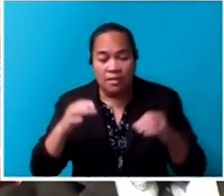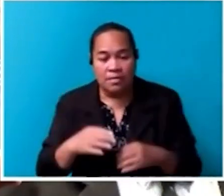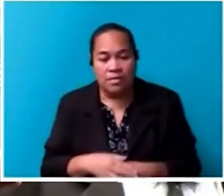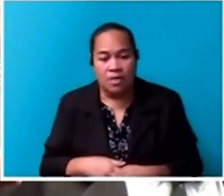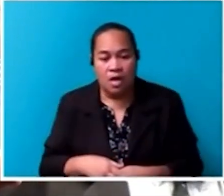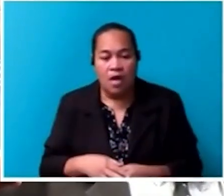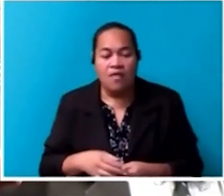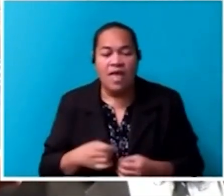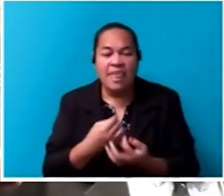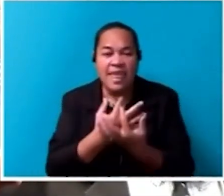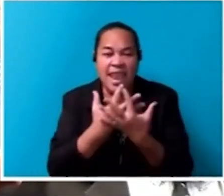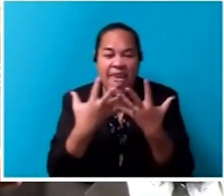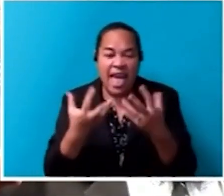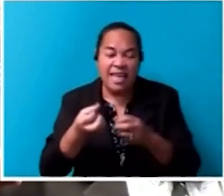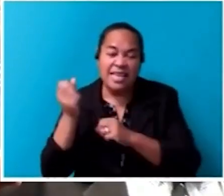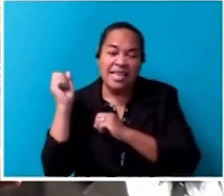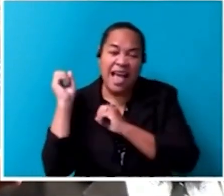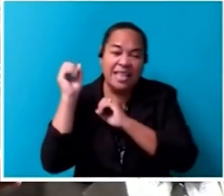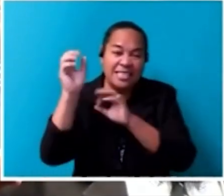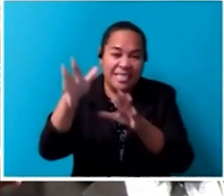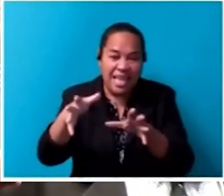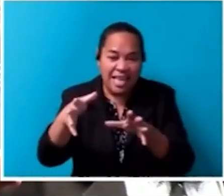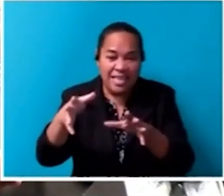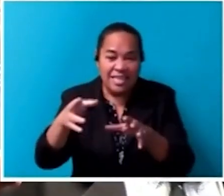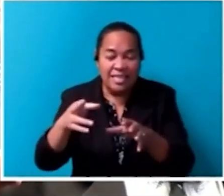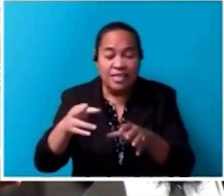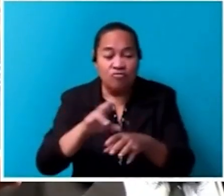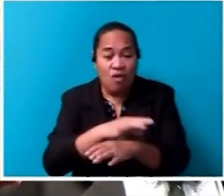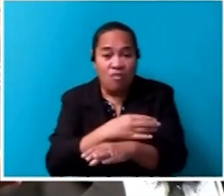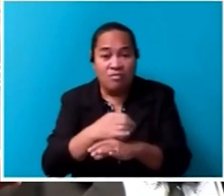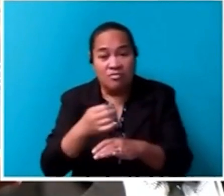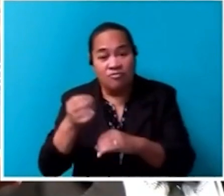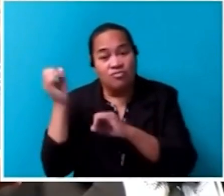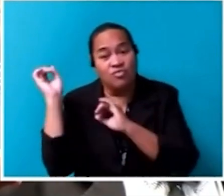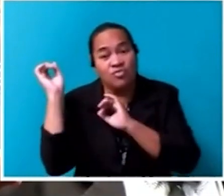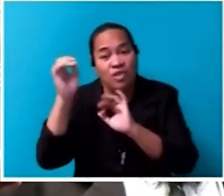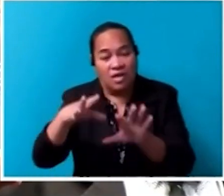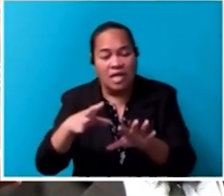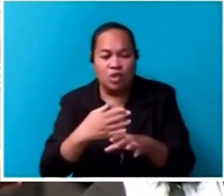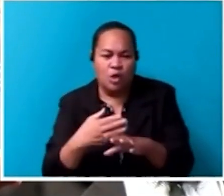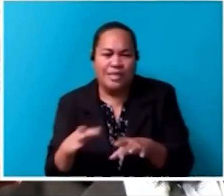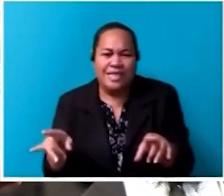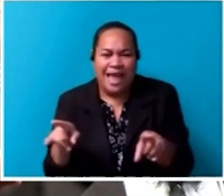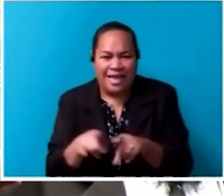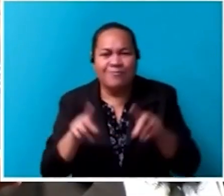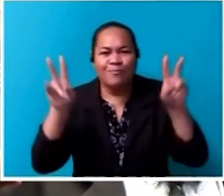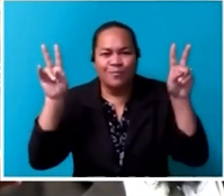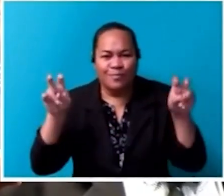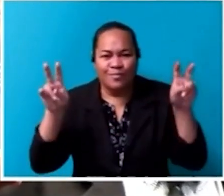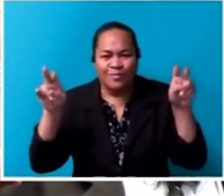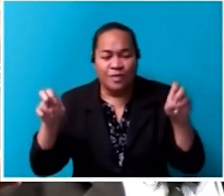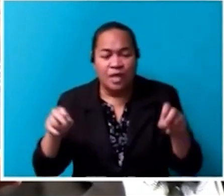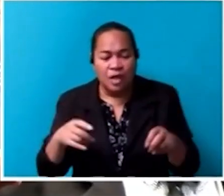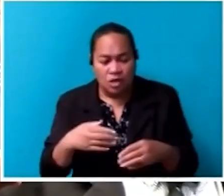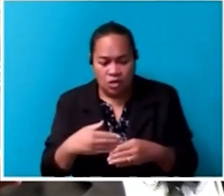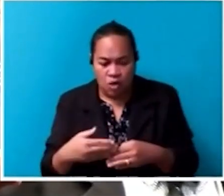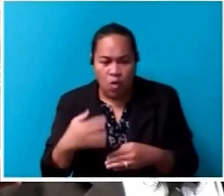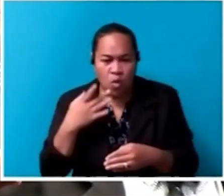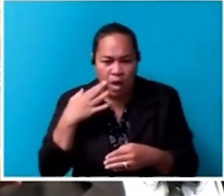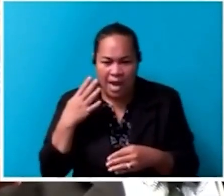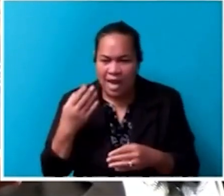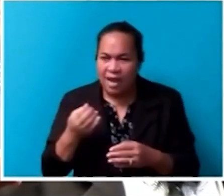net anew. This transformative journey evolved into the Christmas on the Park